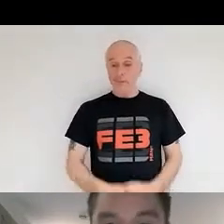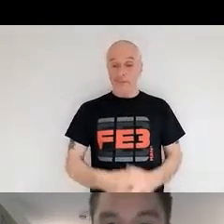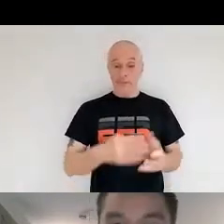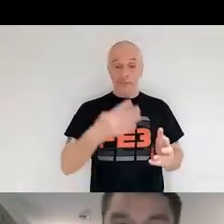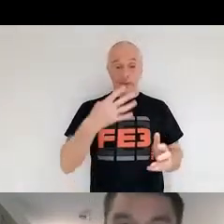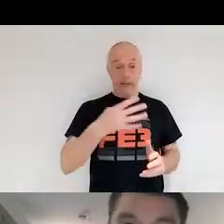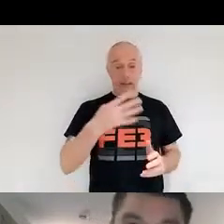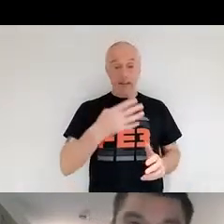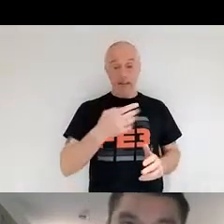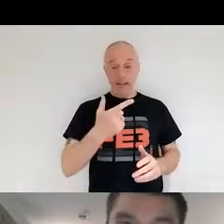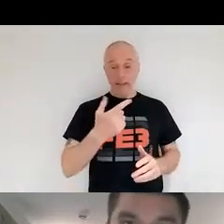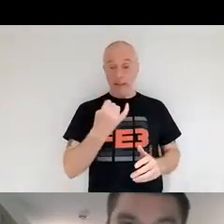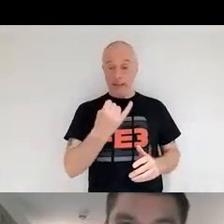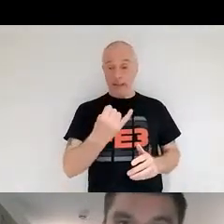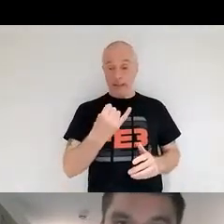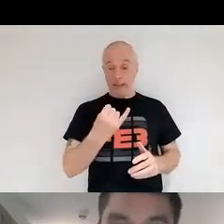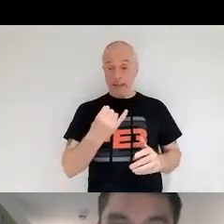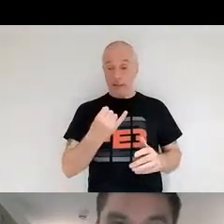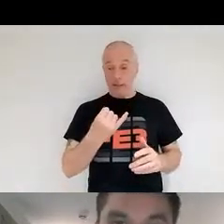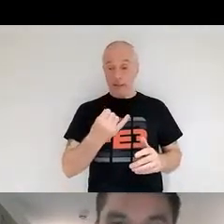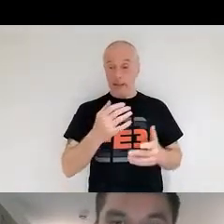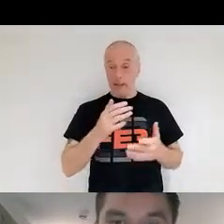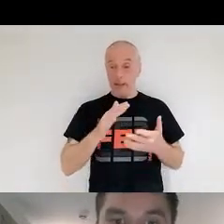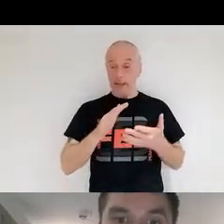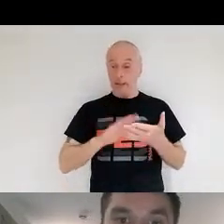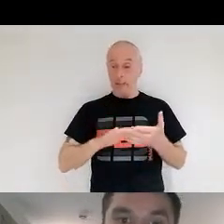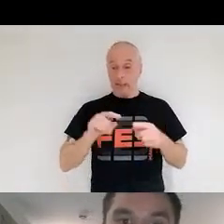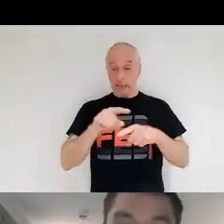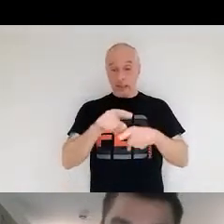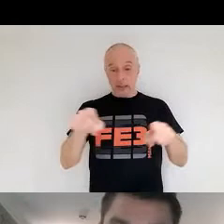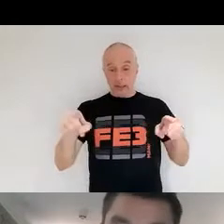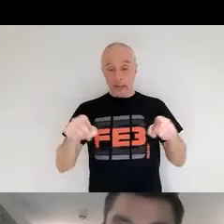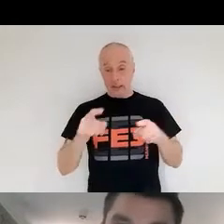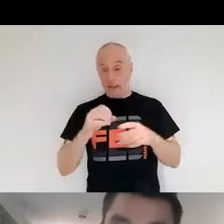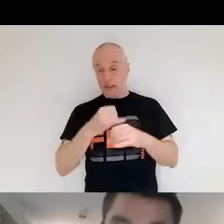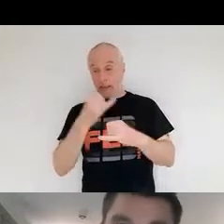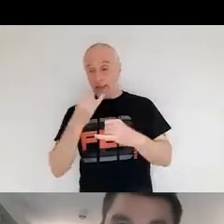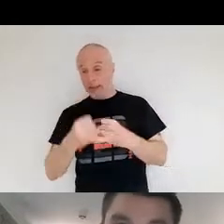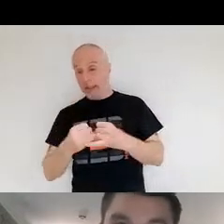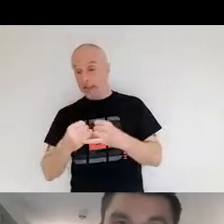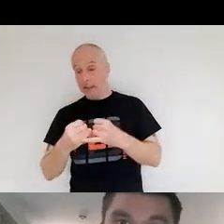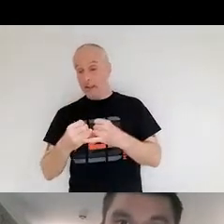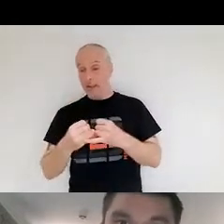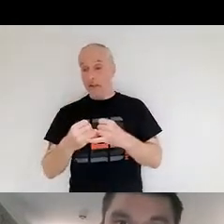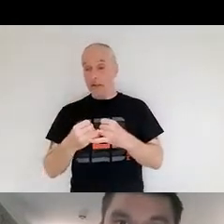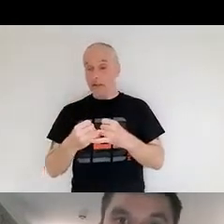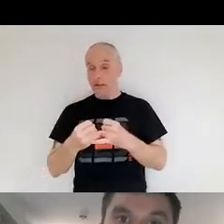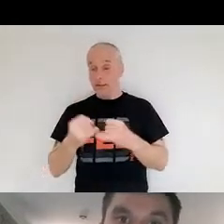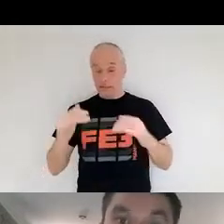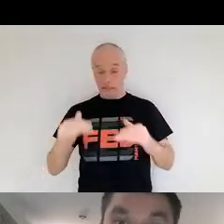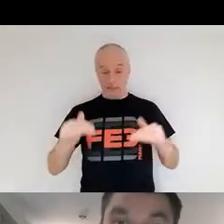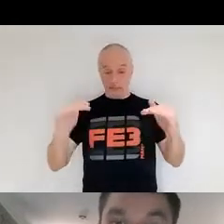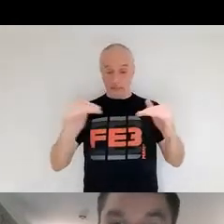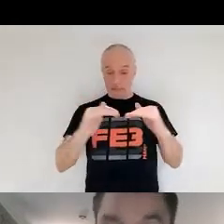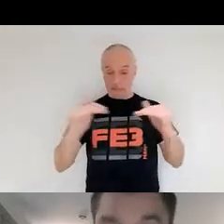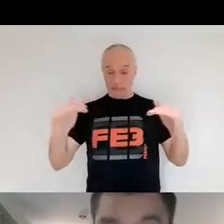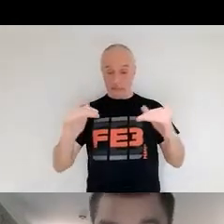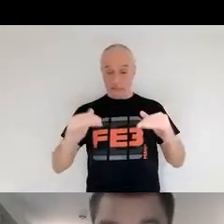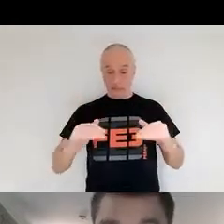1976, which were actually converted Towns gas appliances. That's when all the natural gas standards formally